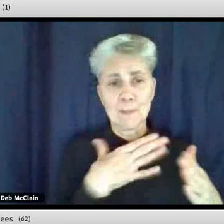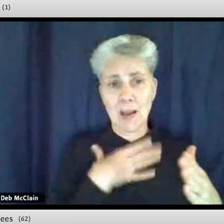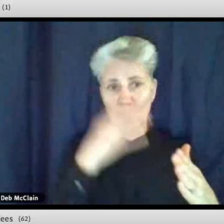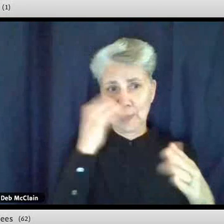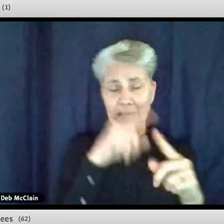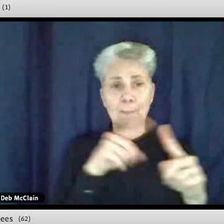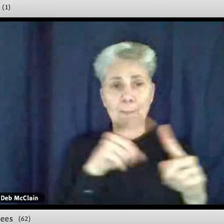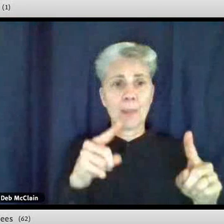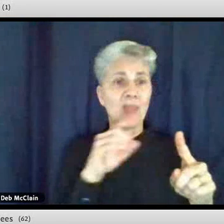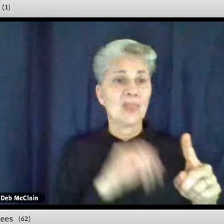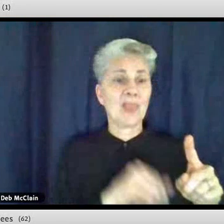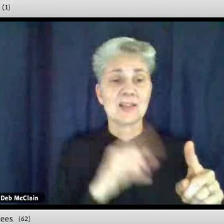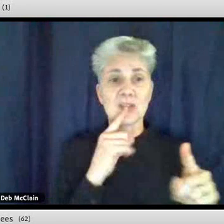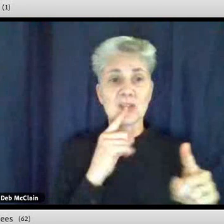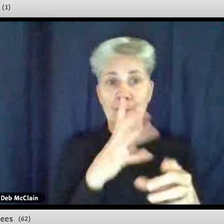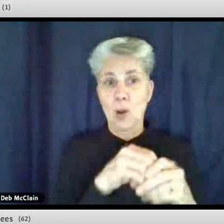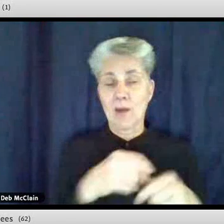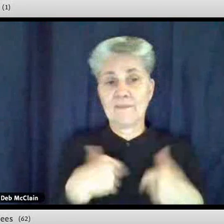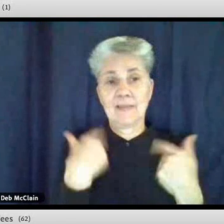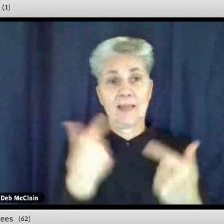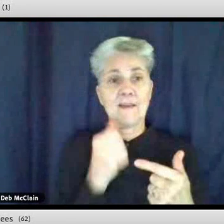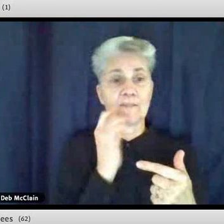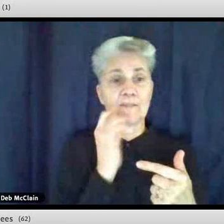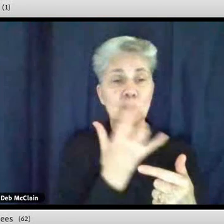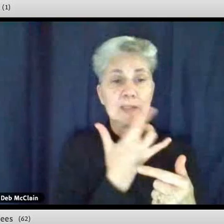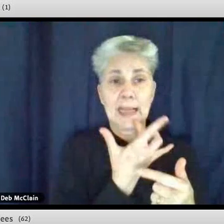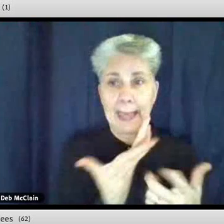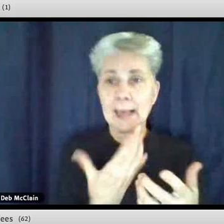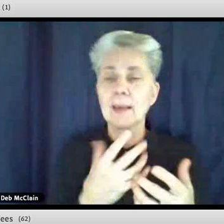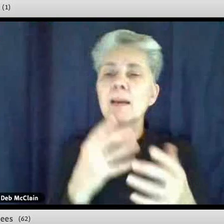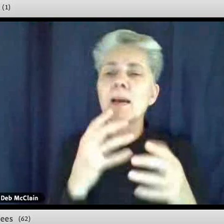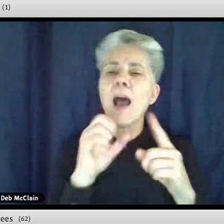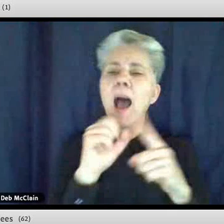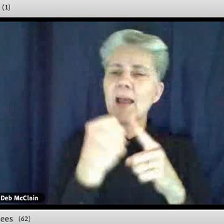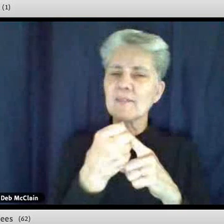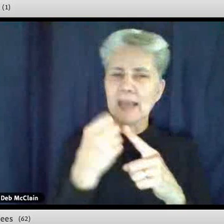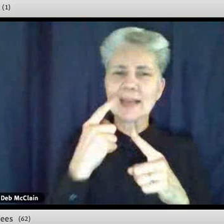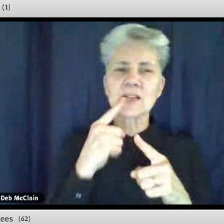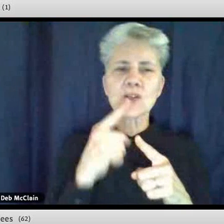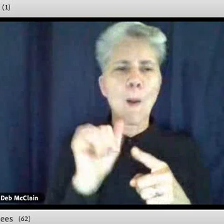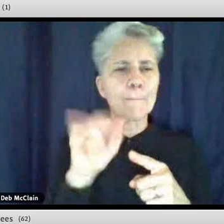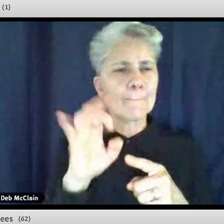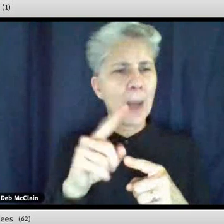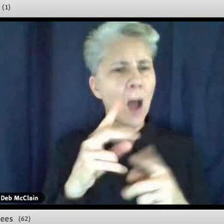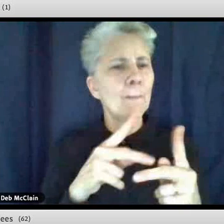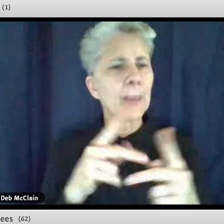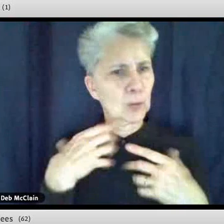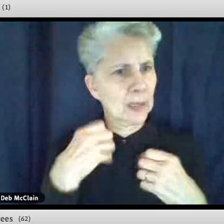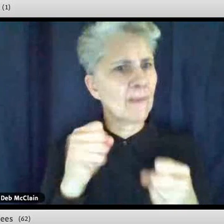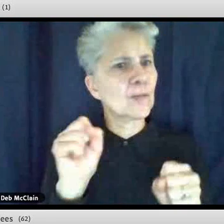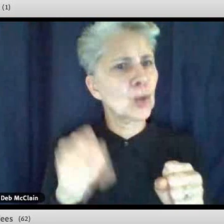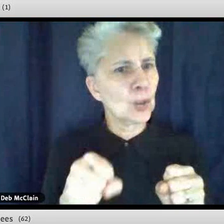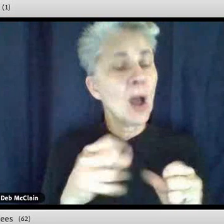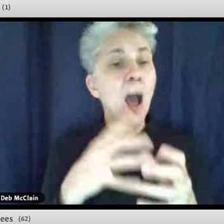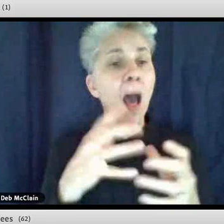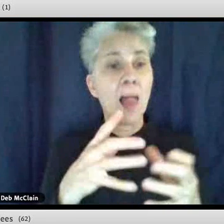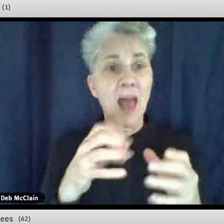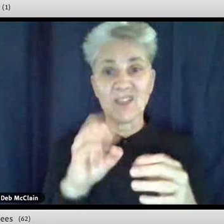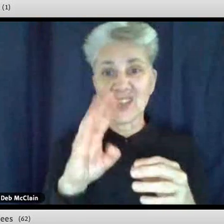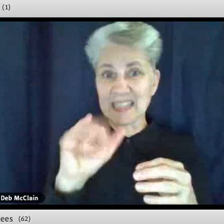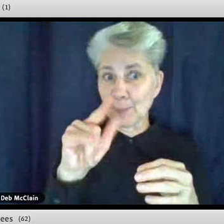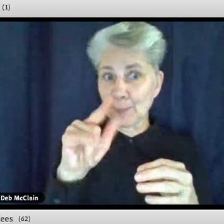all the deaths. It's just way too many in my opinion, but that's just part of life, unfortunately. But a lot of the cases